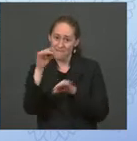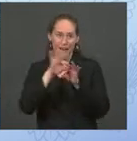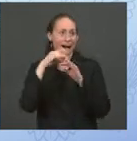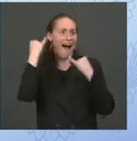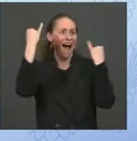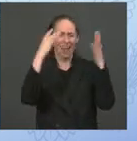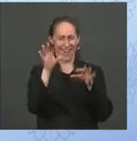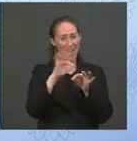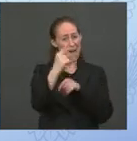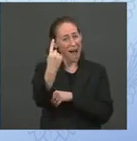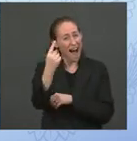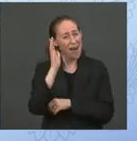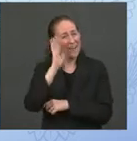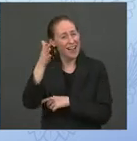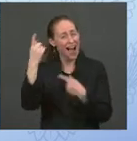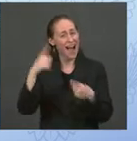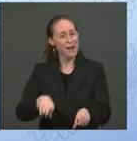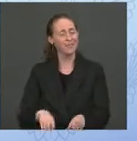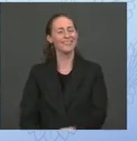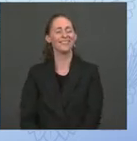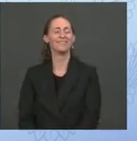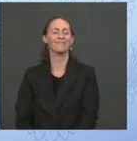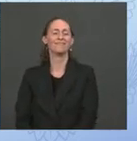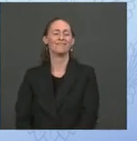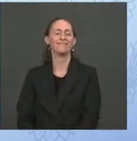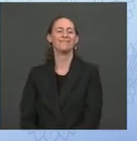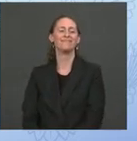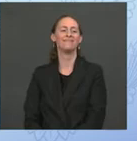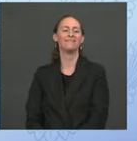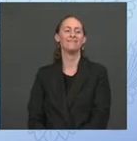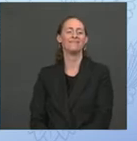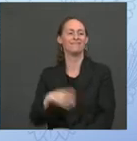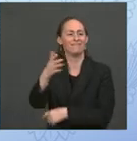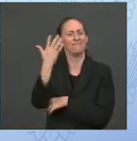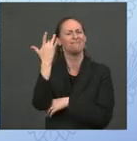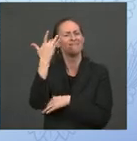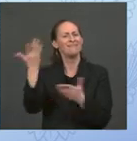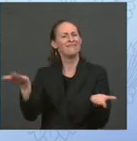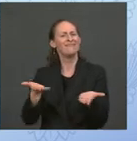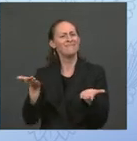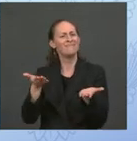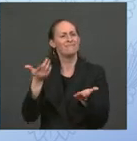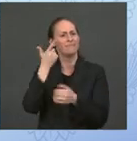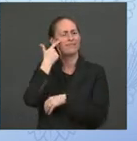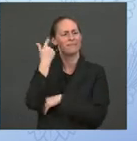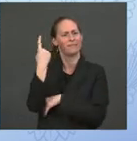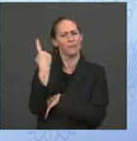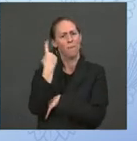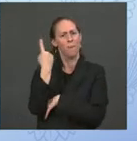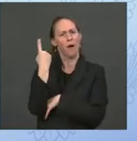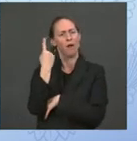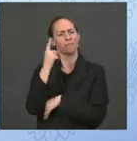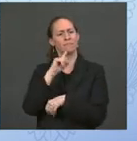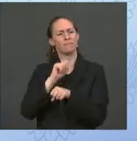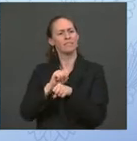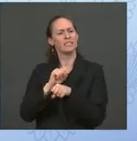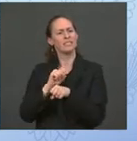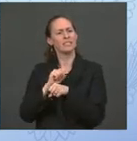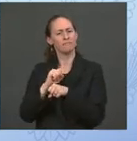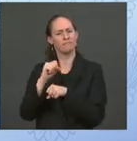We're all here today because someone took the time, who taught